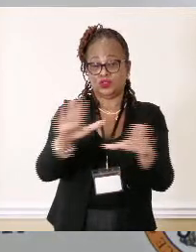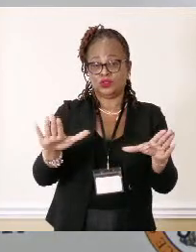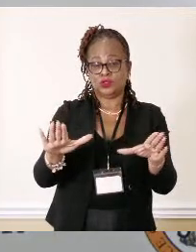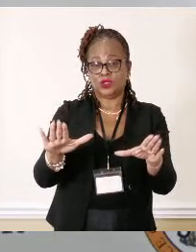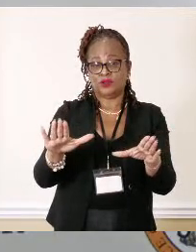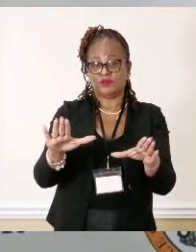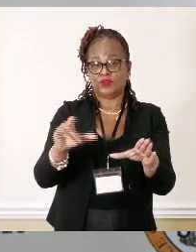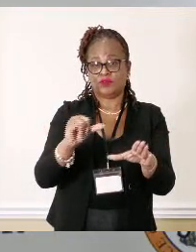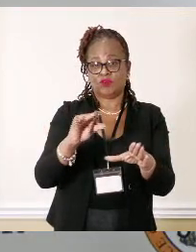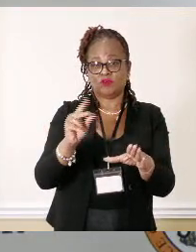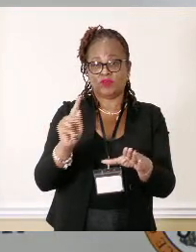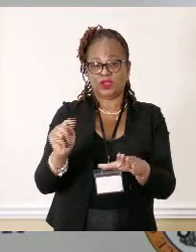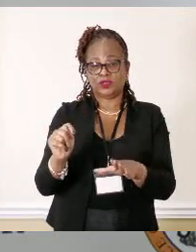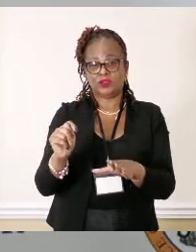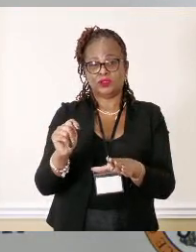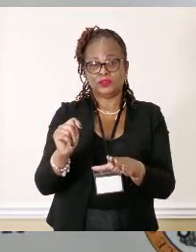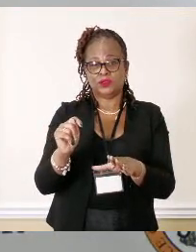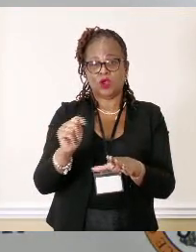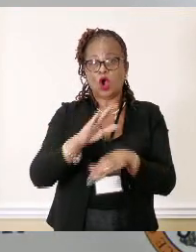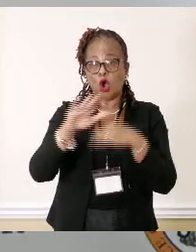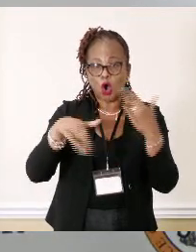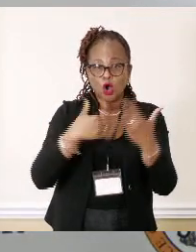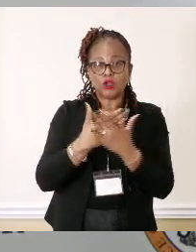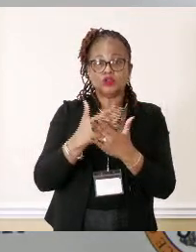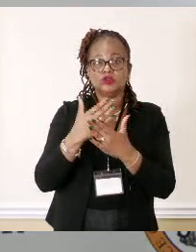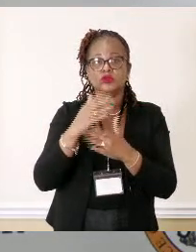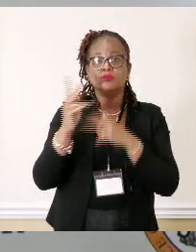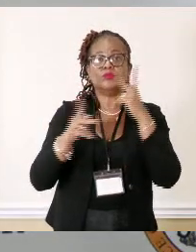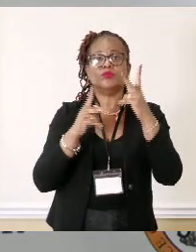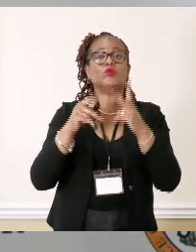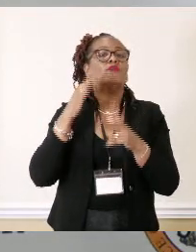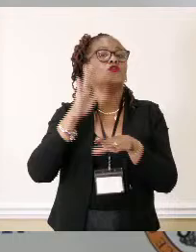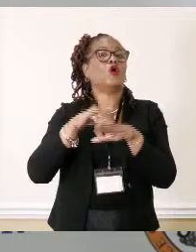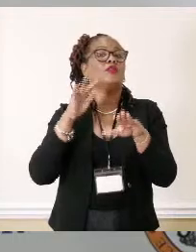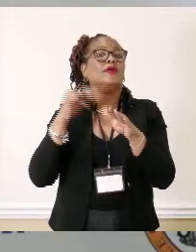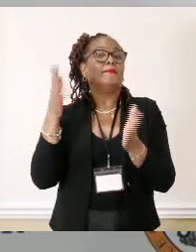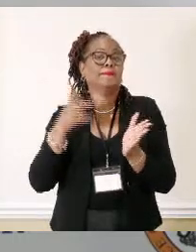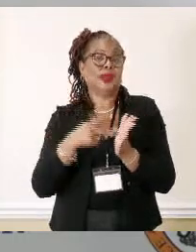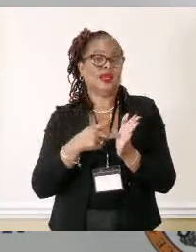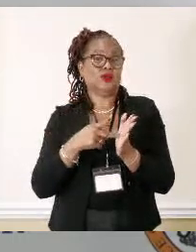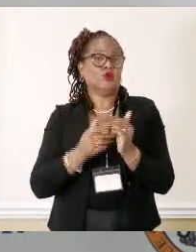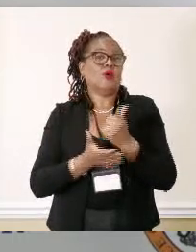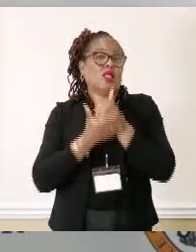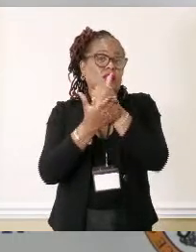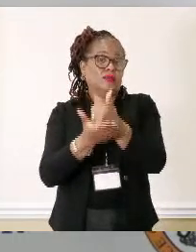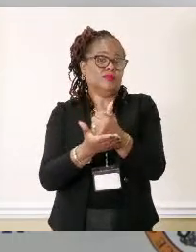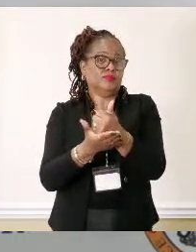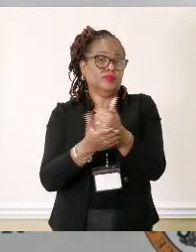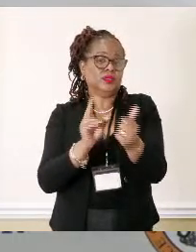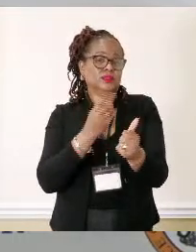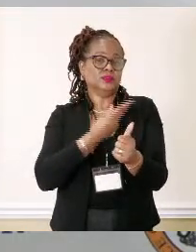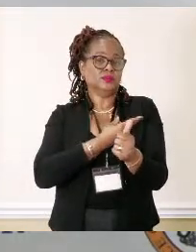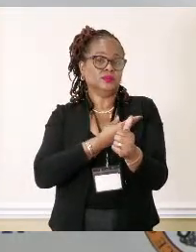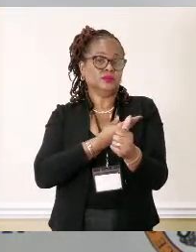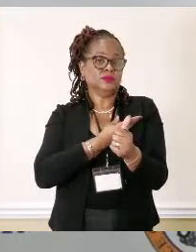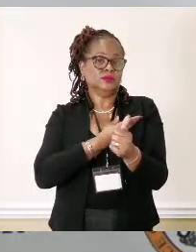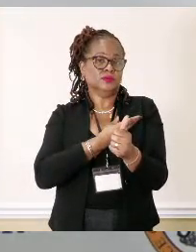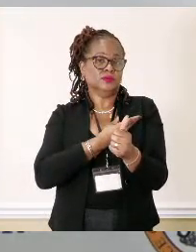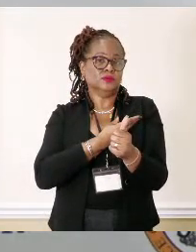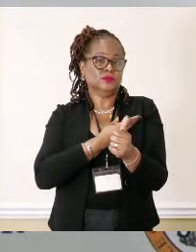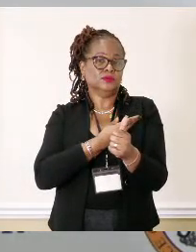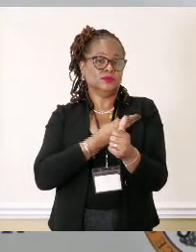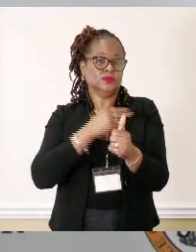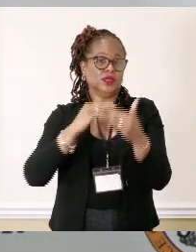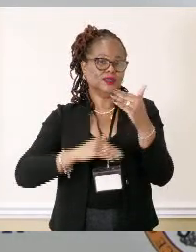back all of those persons who helped us bring the pandemic to under 10 new